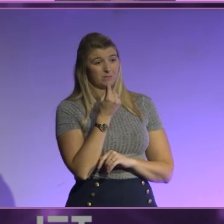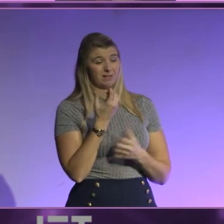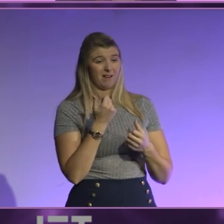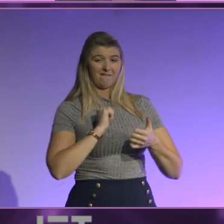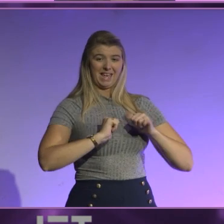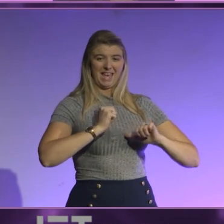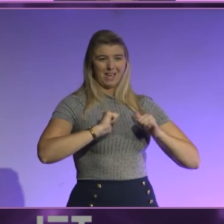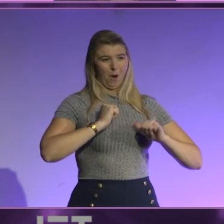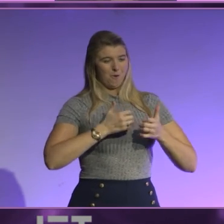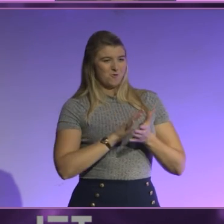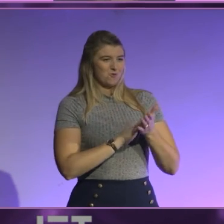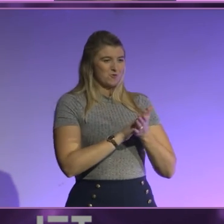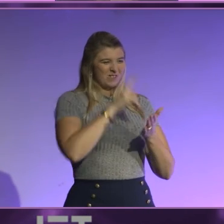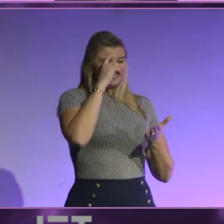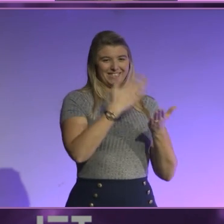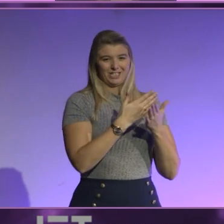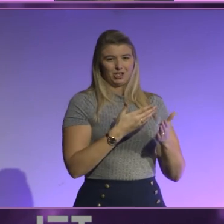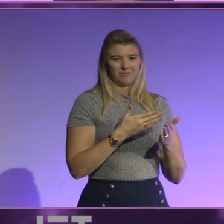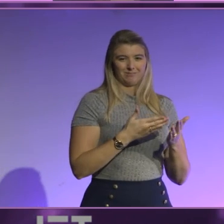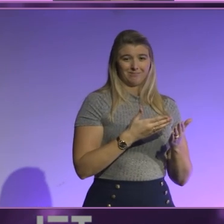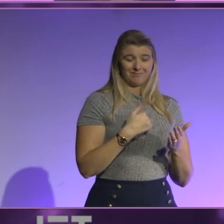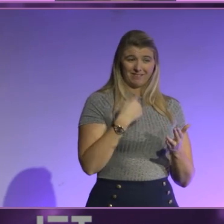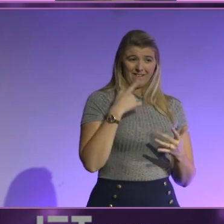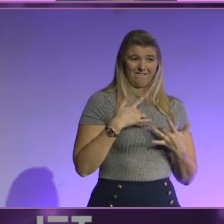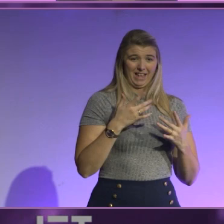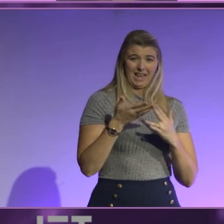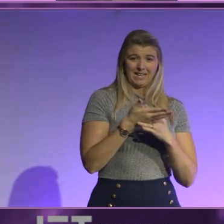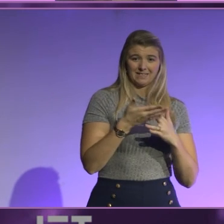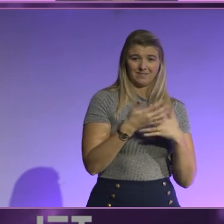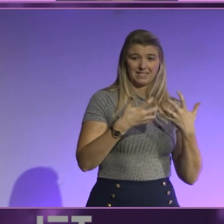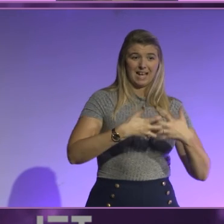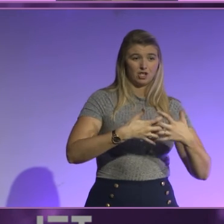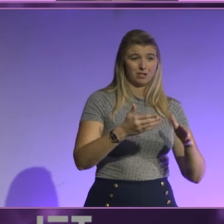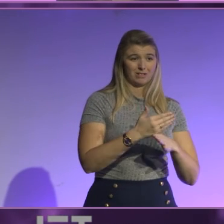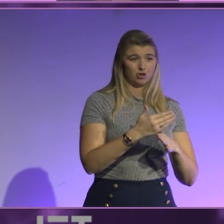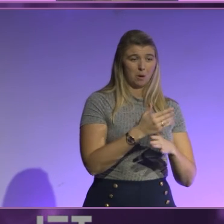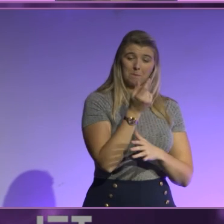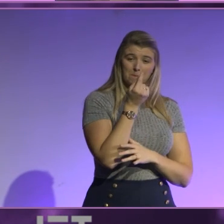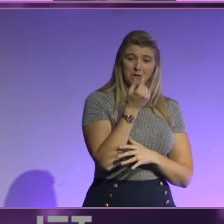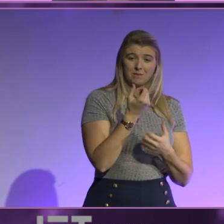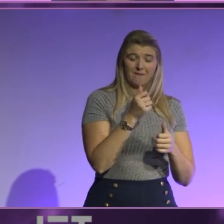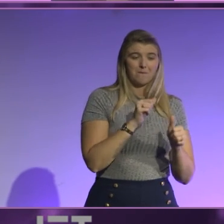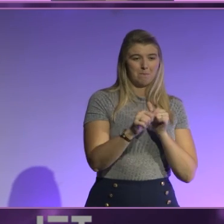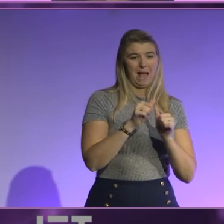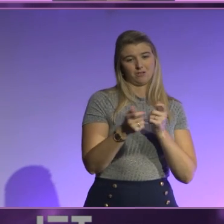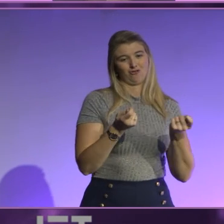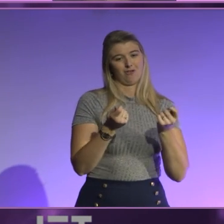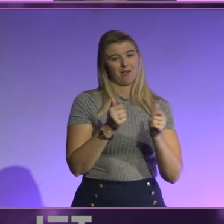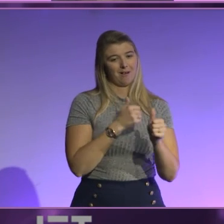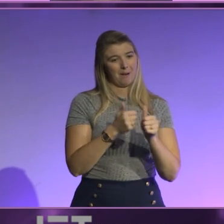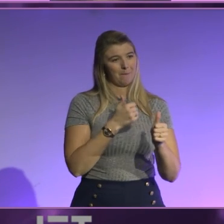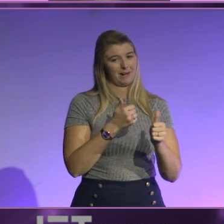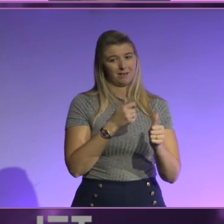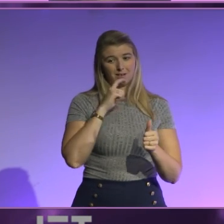the ego-driven decision-making that actually interferes a lot with the engineering job and end up having better-run companies that make